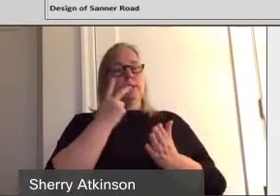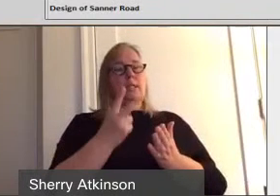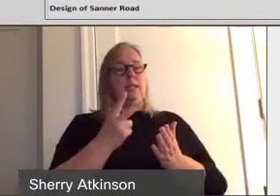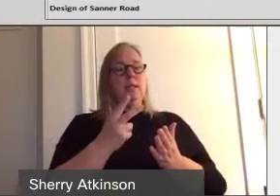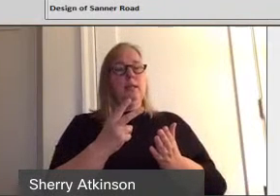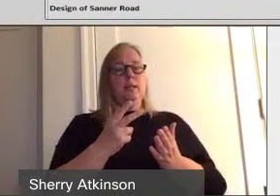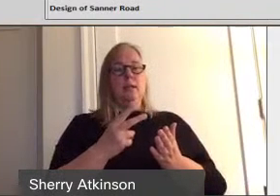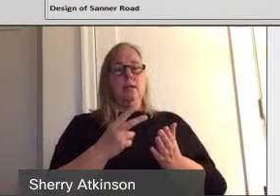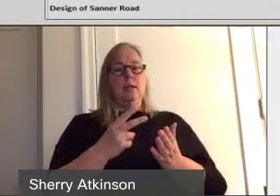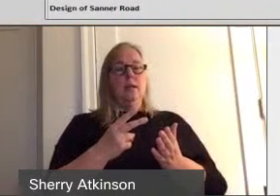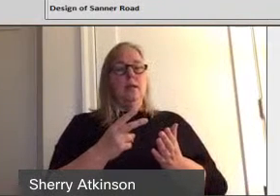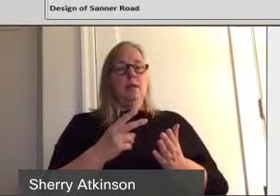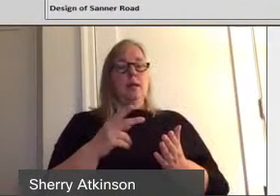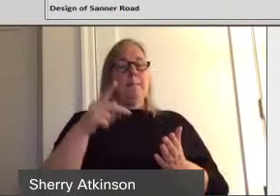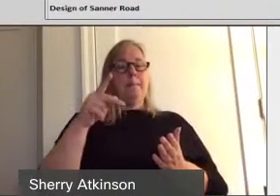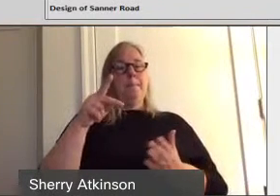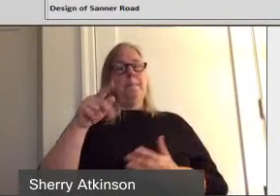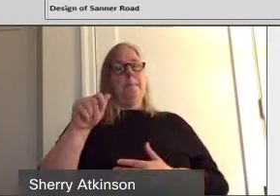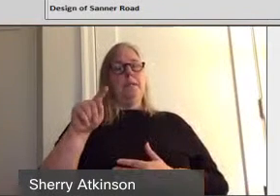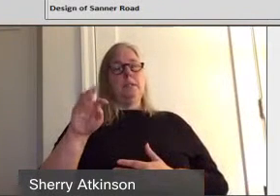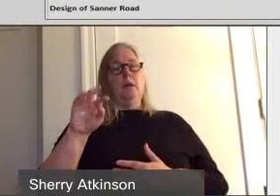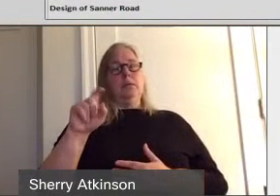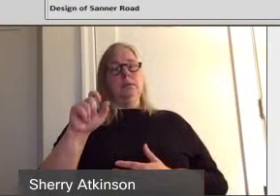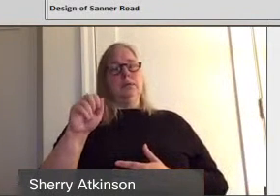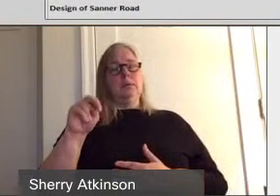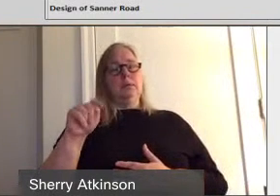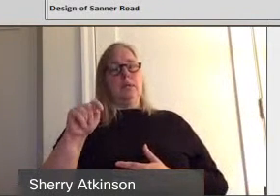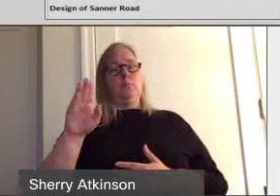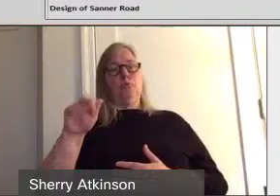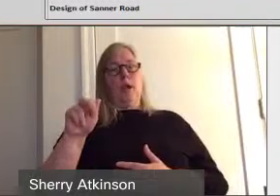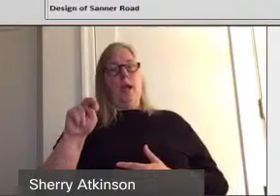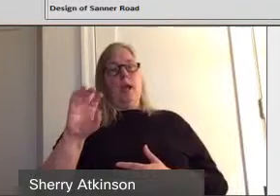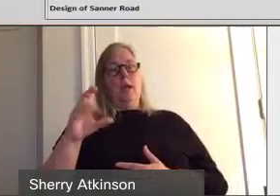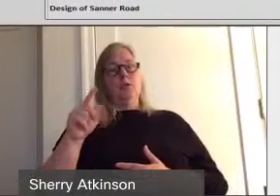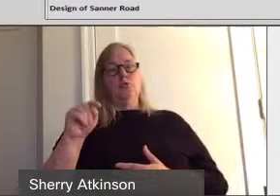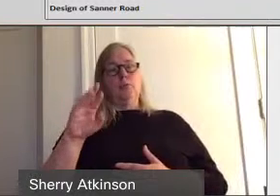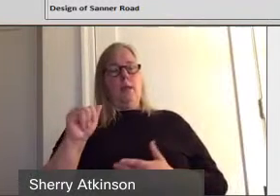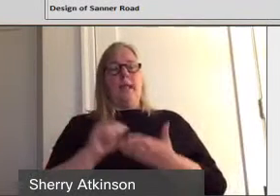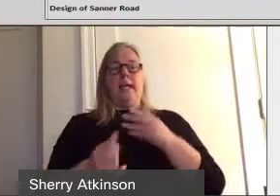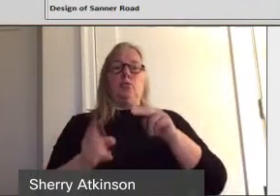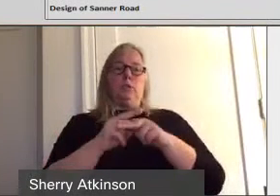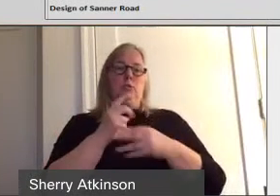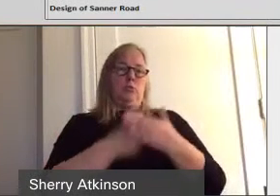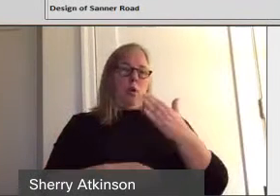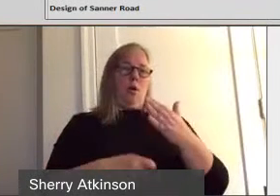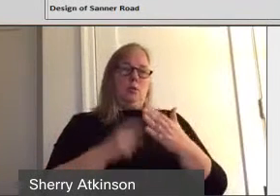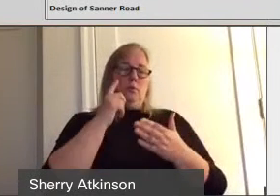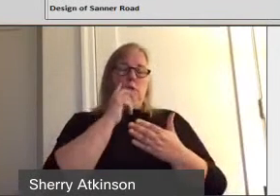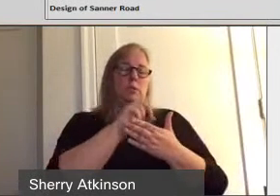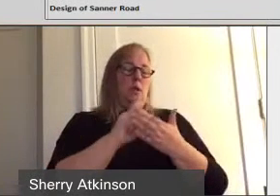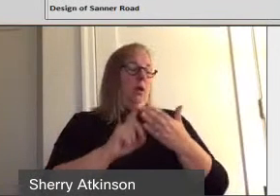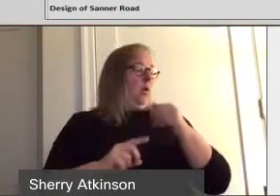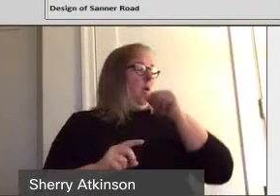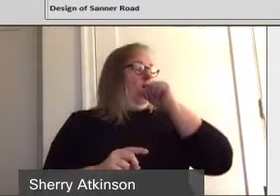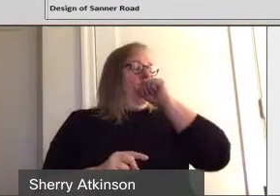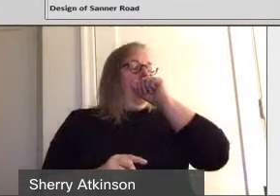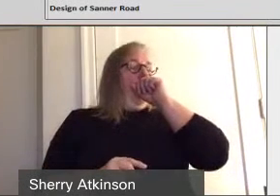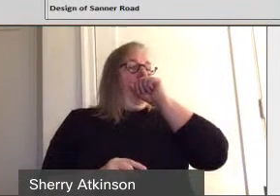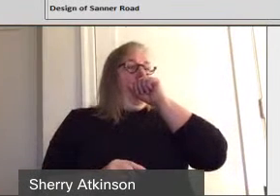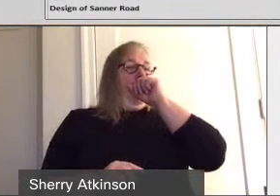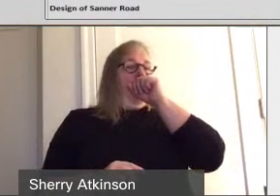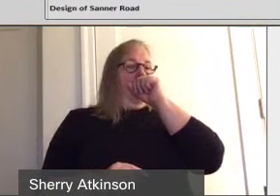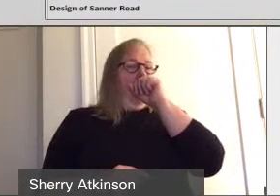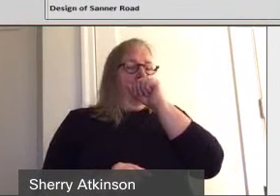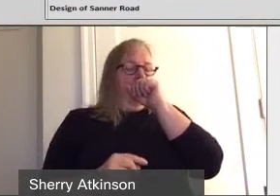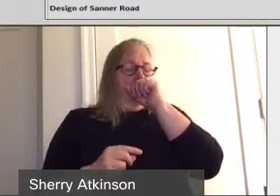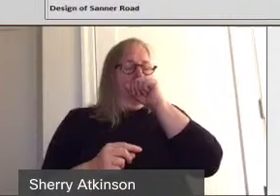Branch Trail. It has it's increased in cost. We got a grant for the design, and we thought a fair amount of the construction, but it turns out we'll have to go to